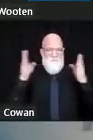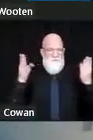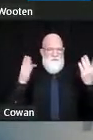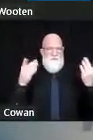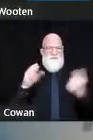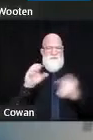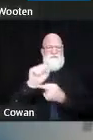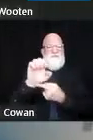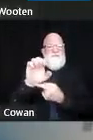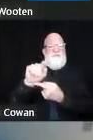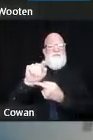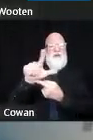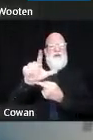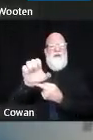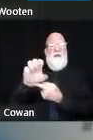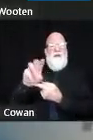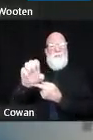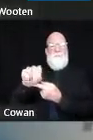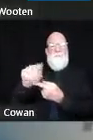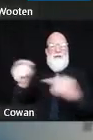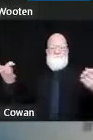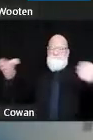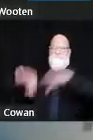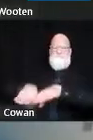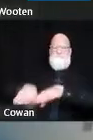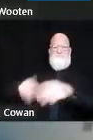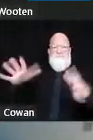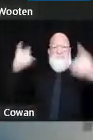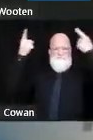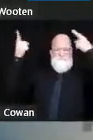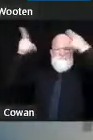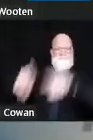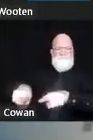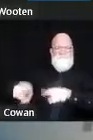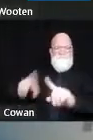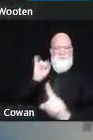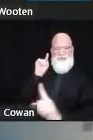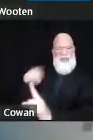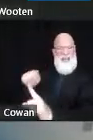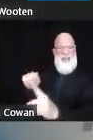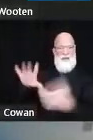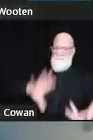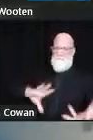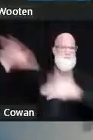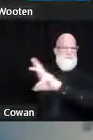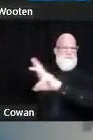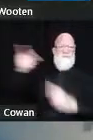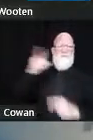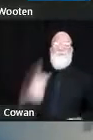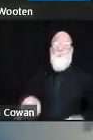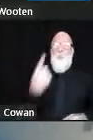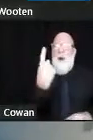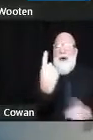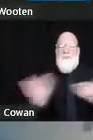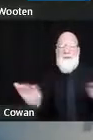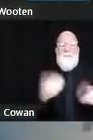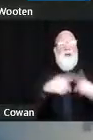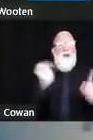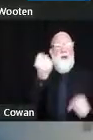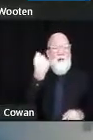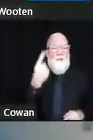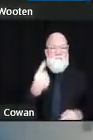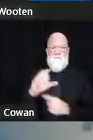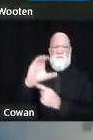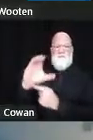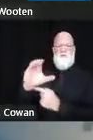you know perversion the settlement agreement literally only did one thing said we have the Cure period we're the state will send out an